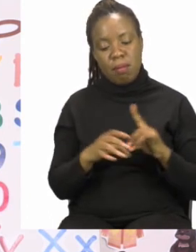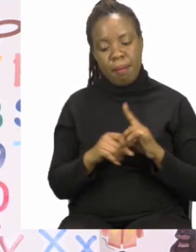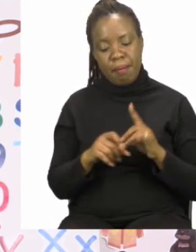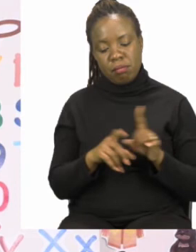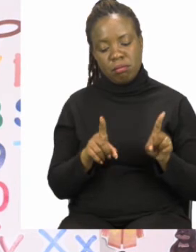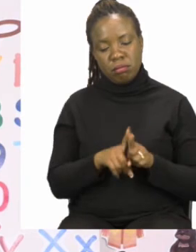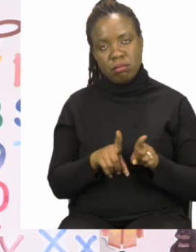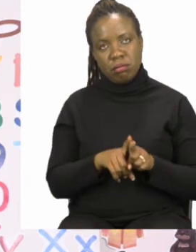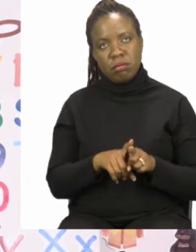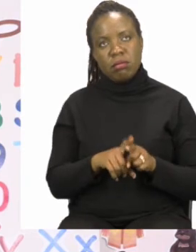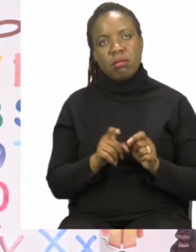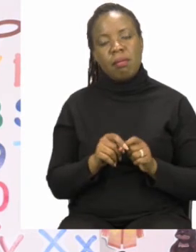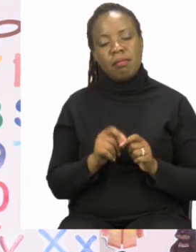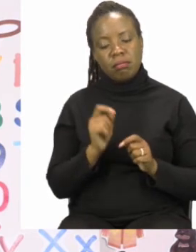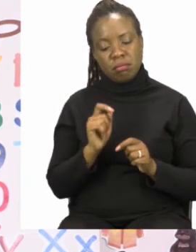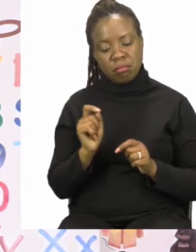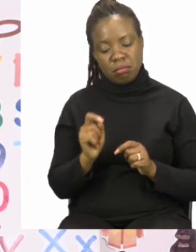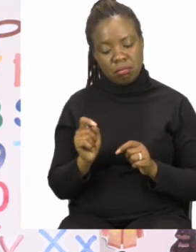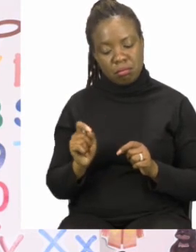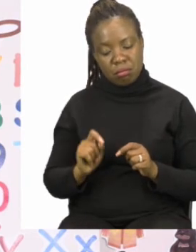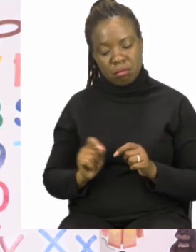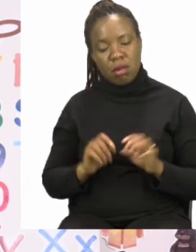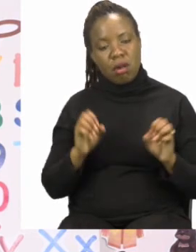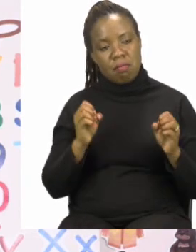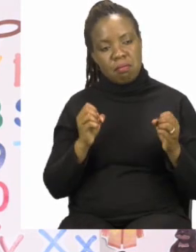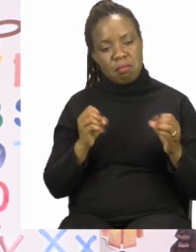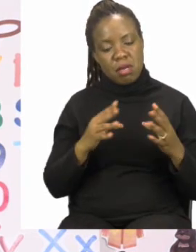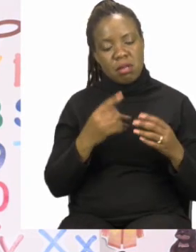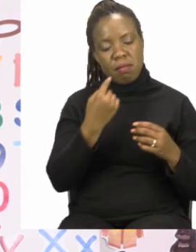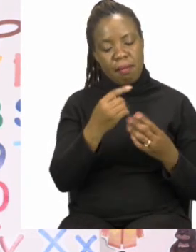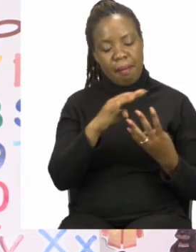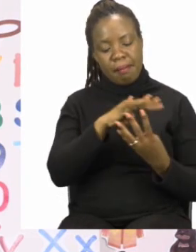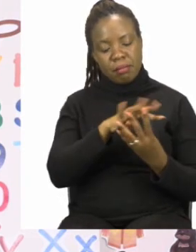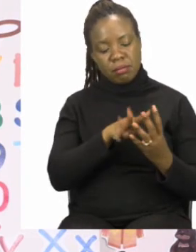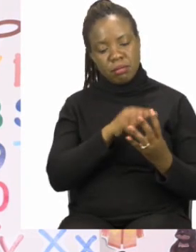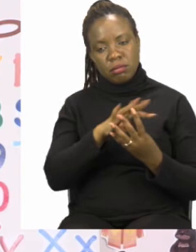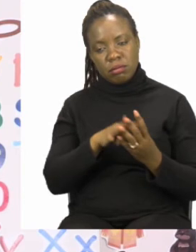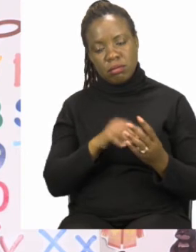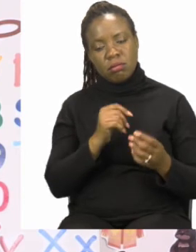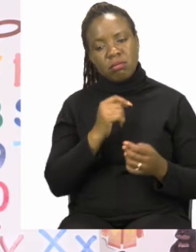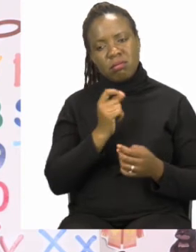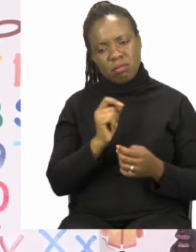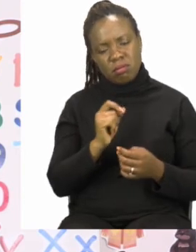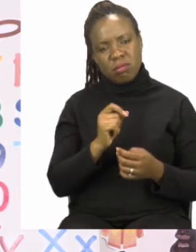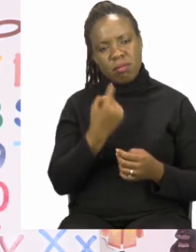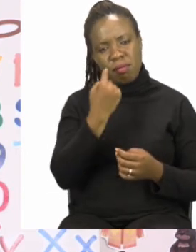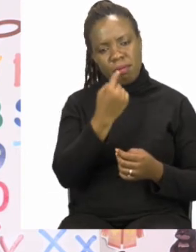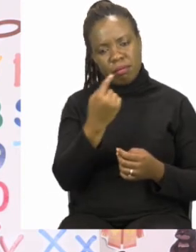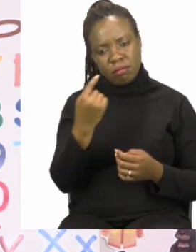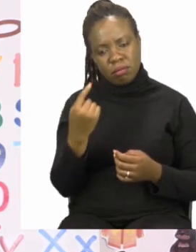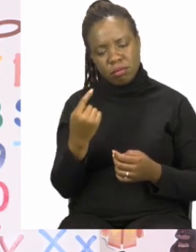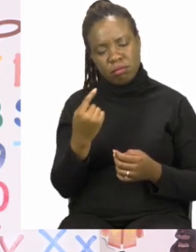that, you write how many for each, and then you say each camp has 6